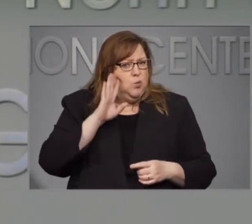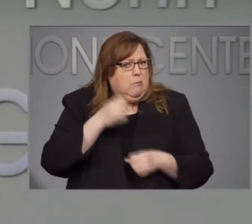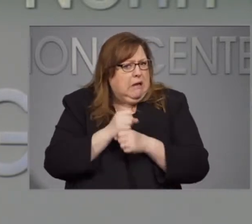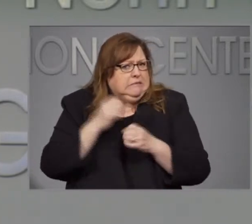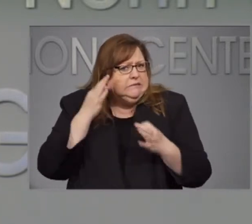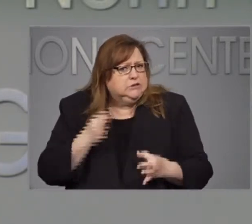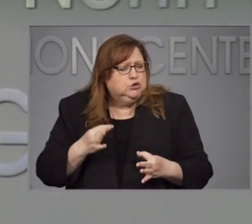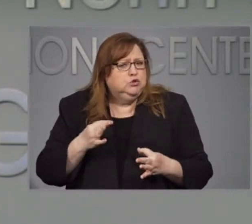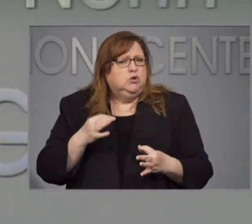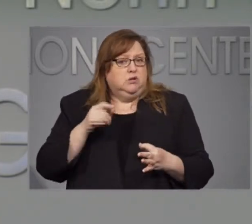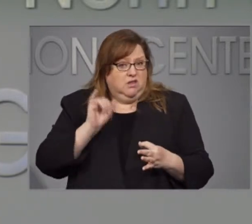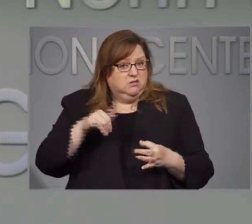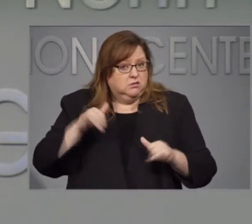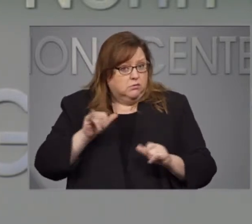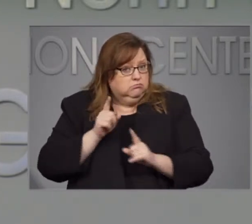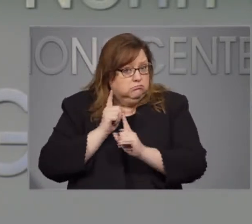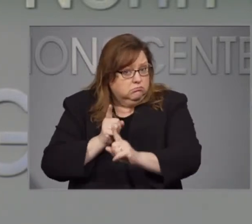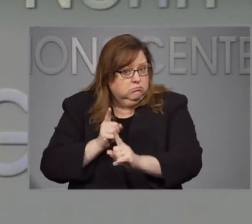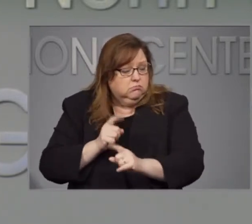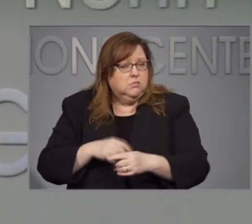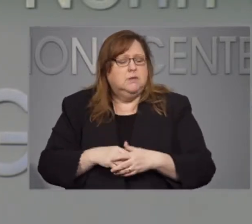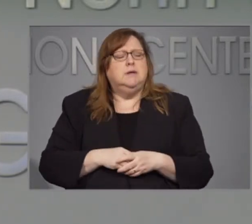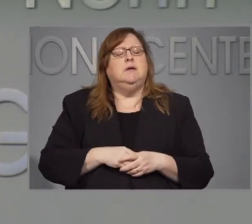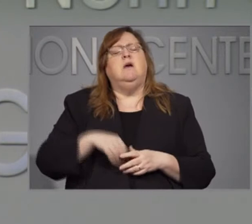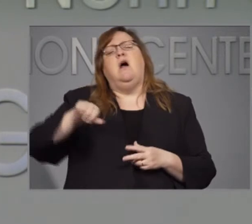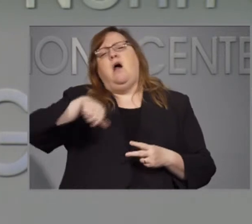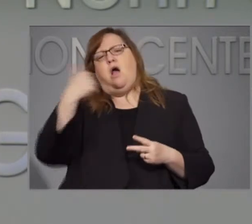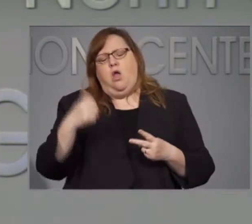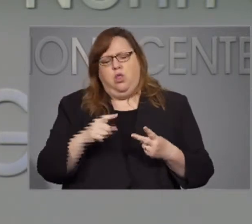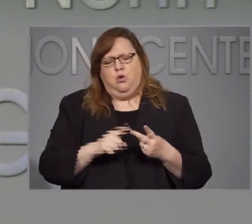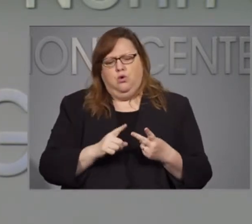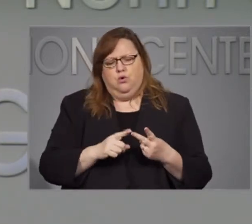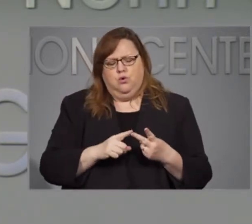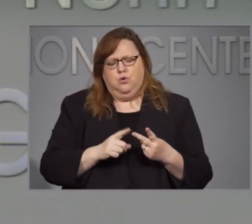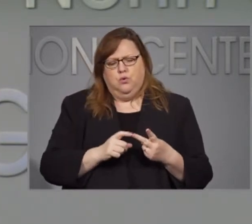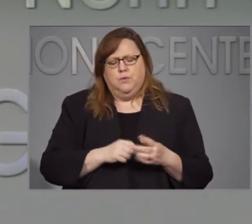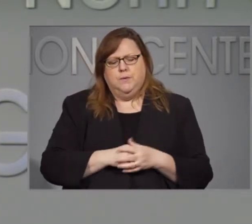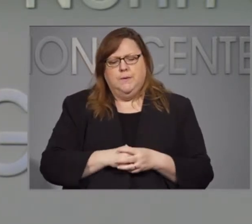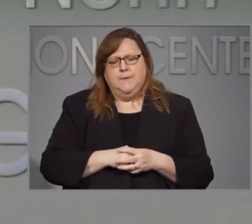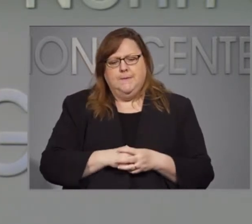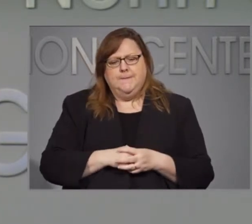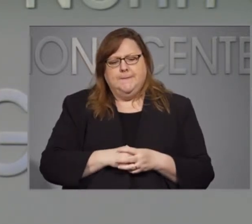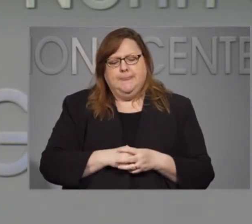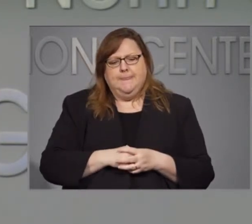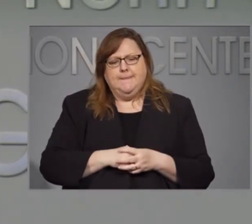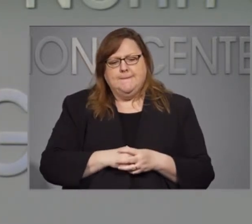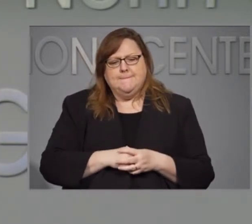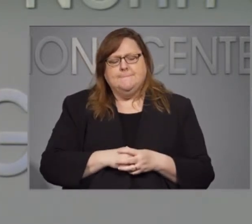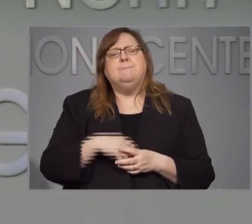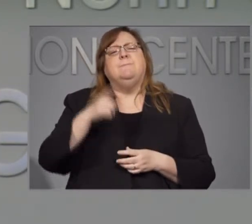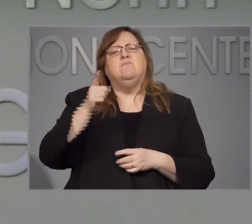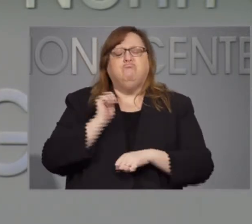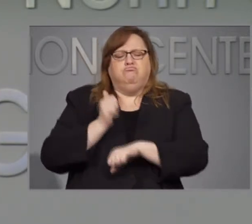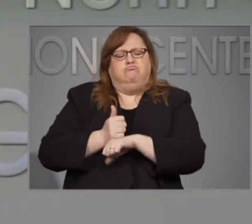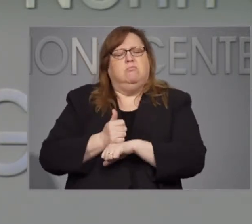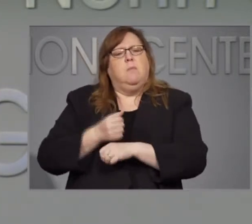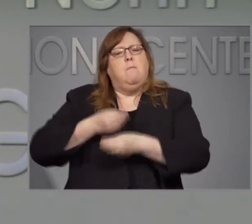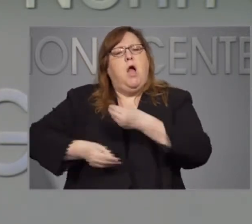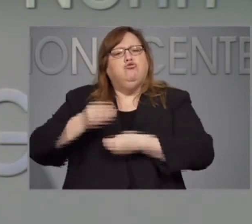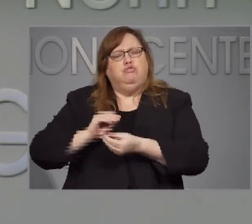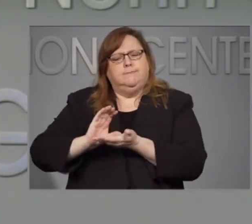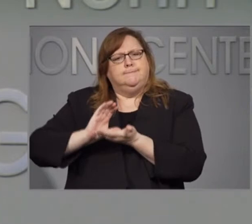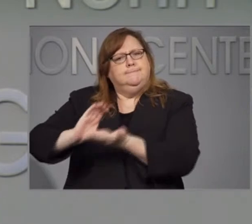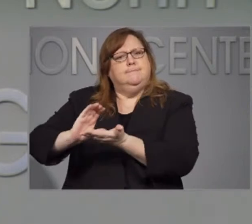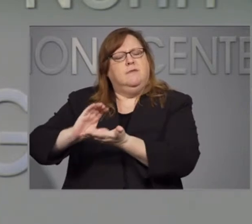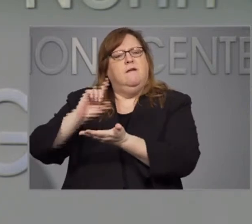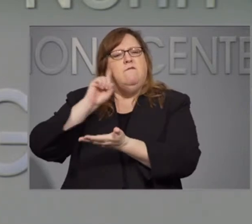topic, the vetoed state budget last year was $2.5 million for the African American monument on the Capitol grounds.